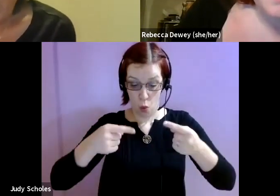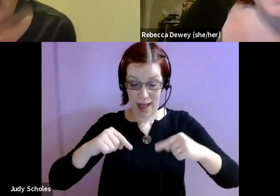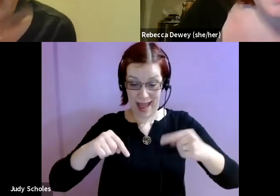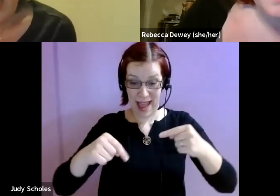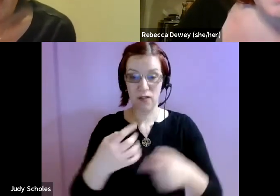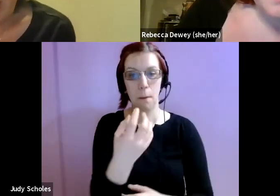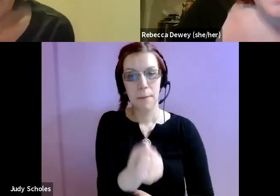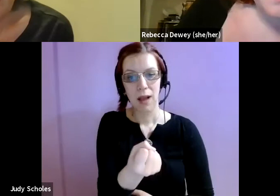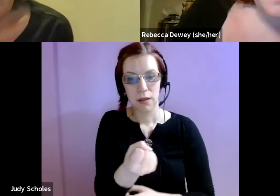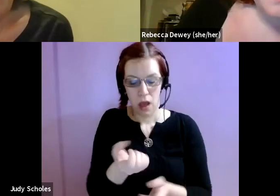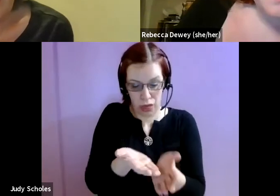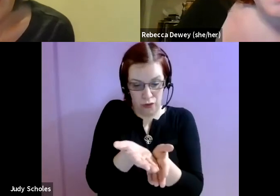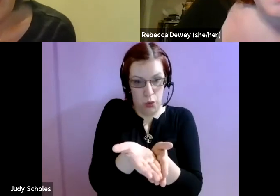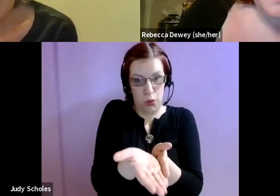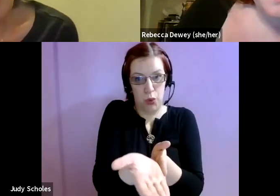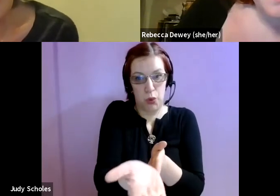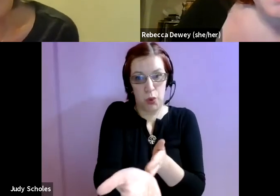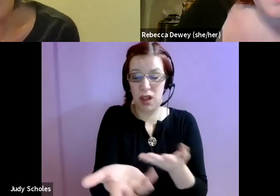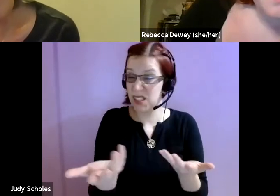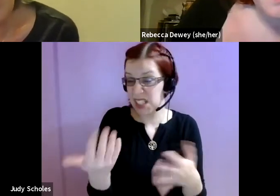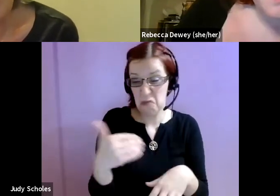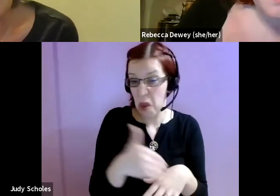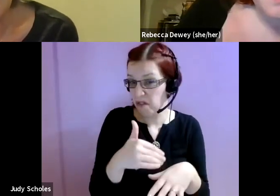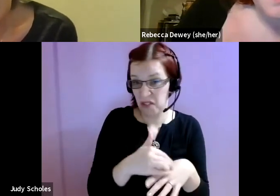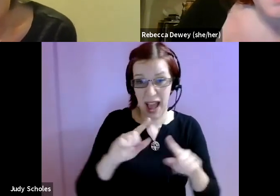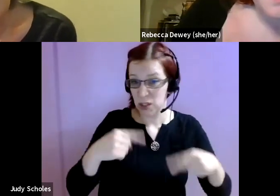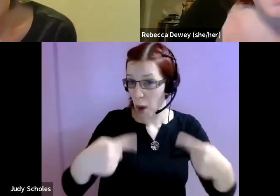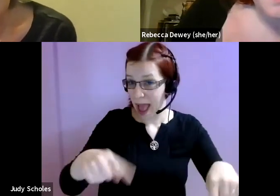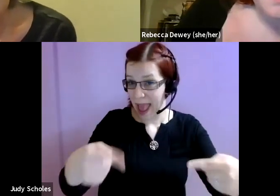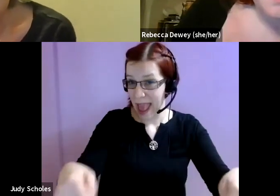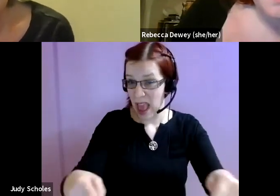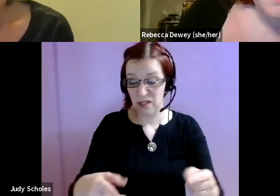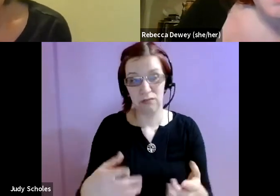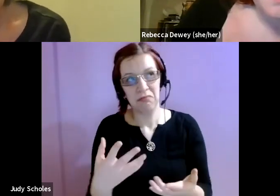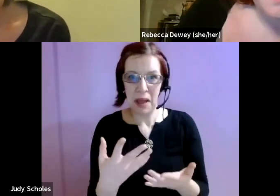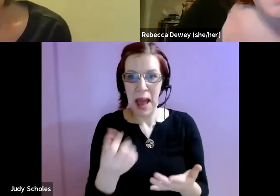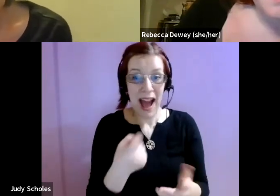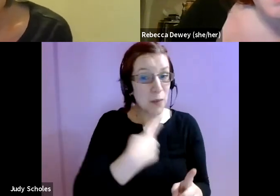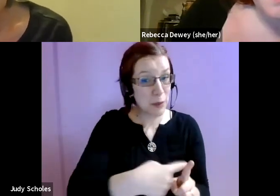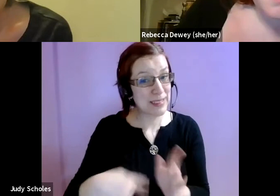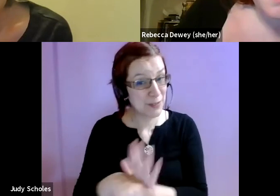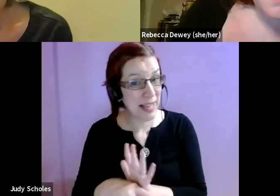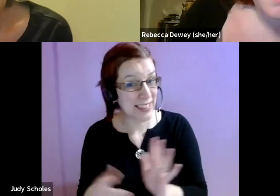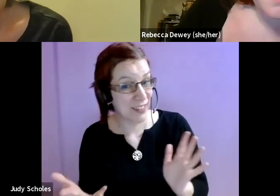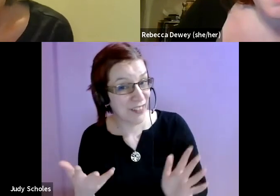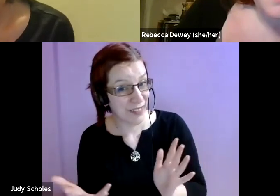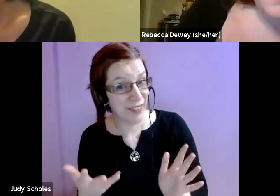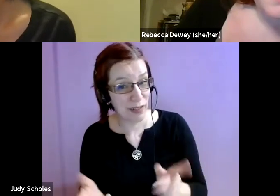not affected very much, and it's both a pro and a con, again, in terms of doing gravitational wave